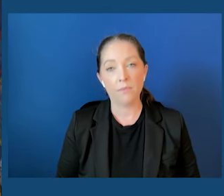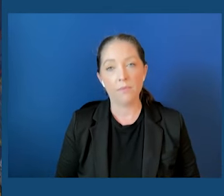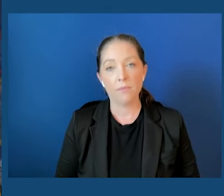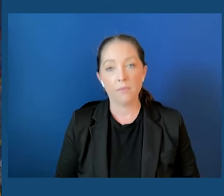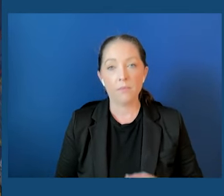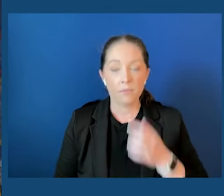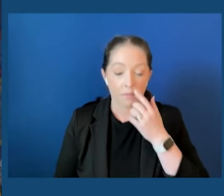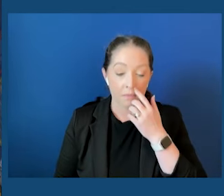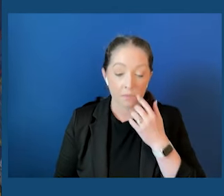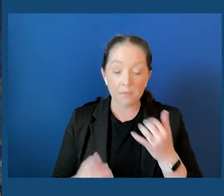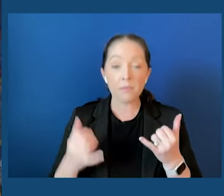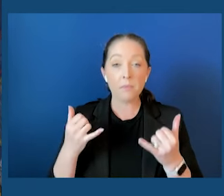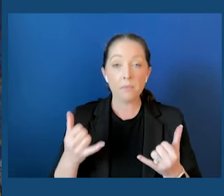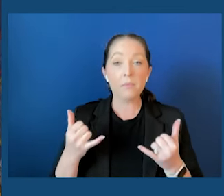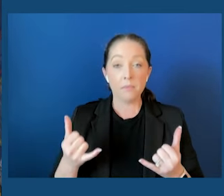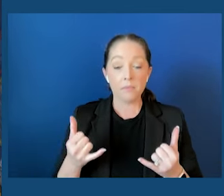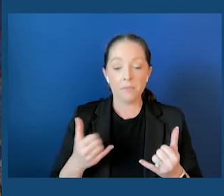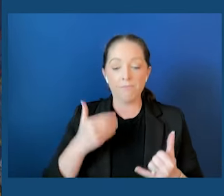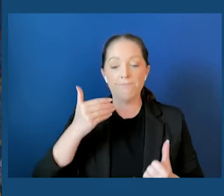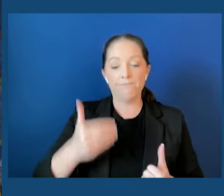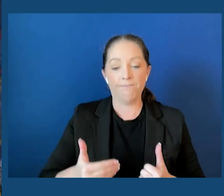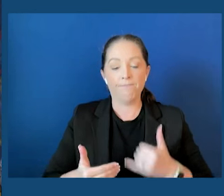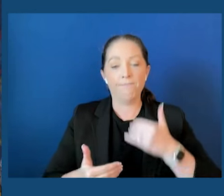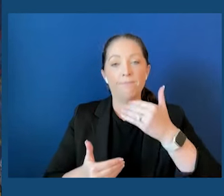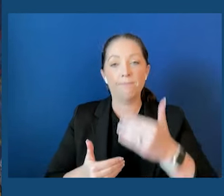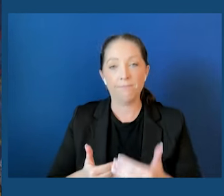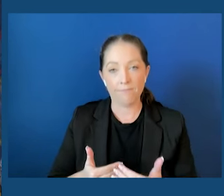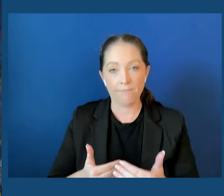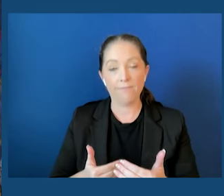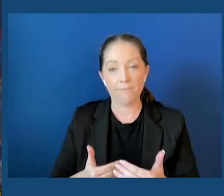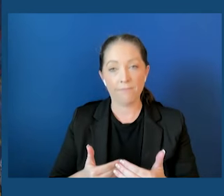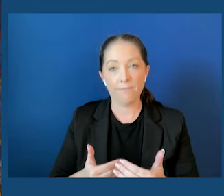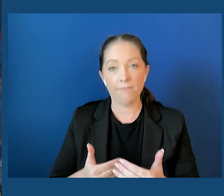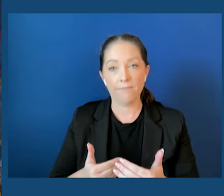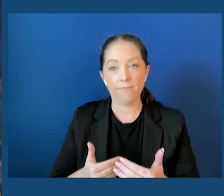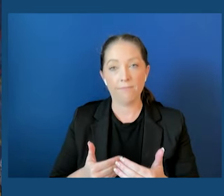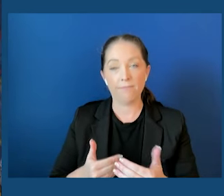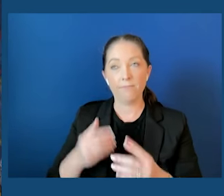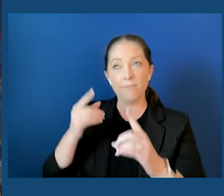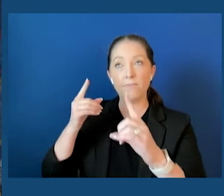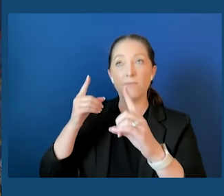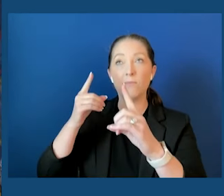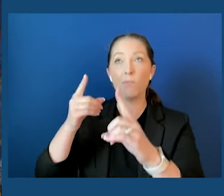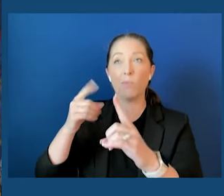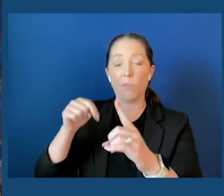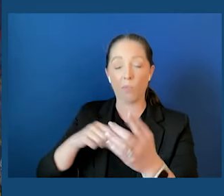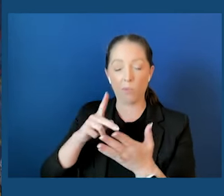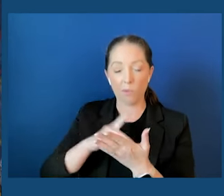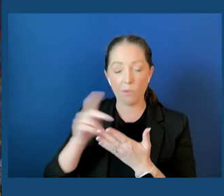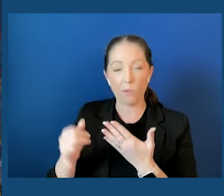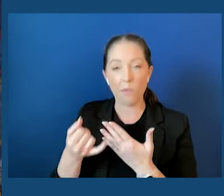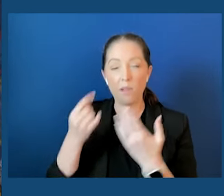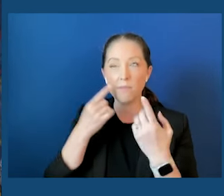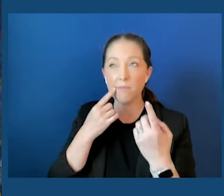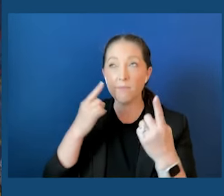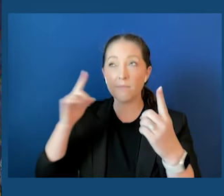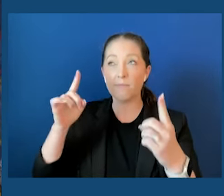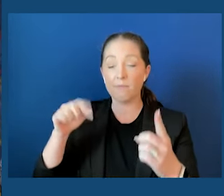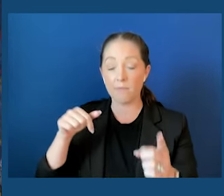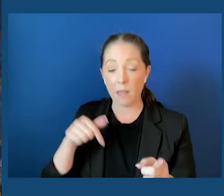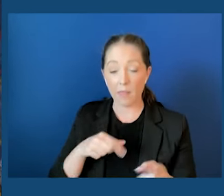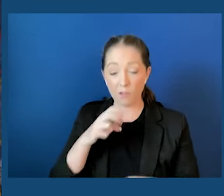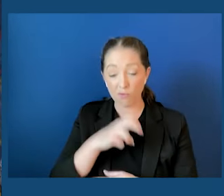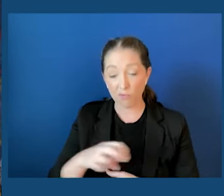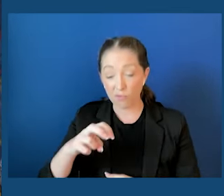Today we take another step on the road toward the realization of this project. And this road that we're on,